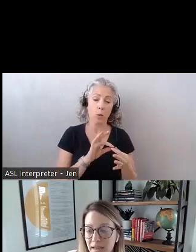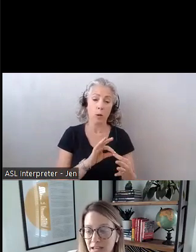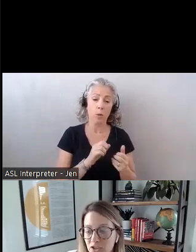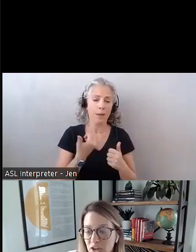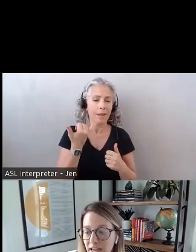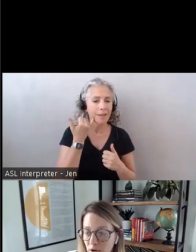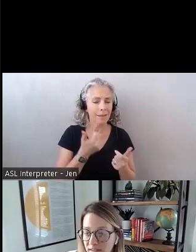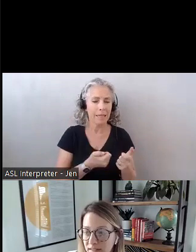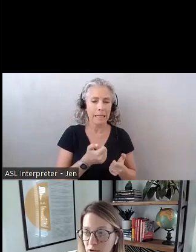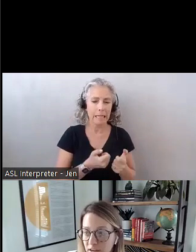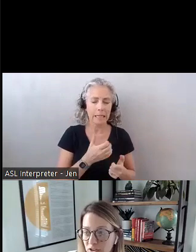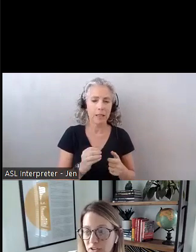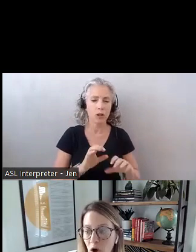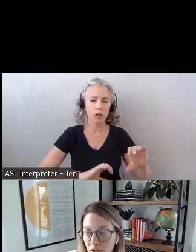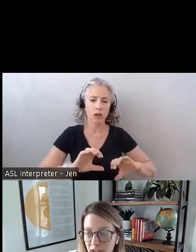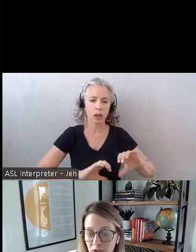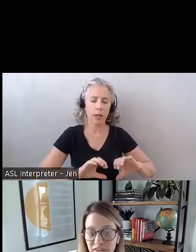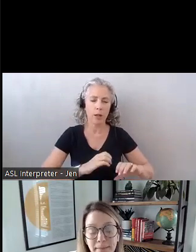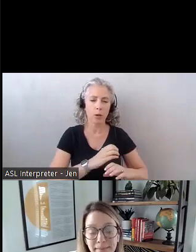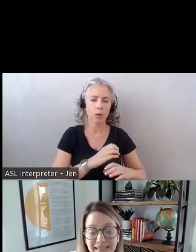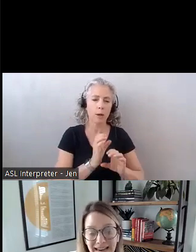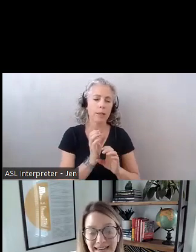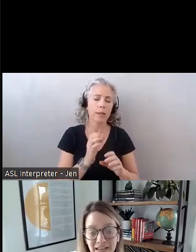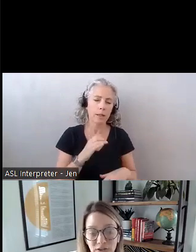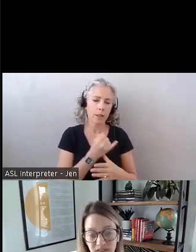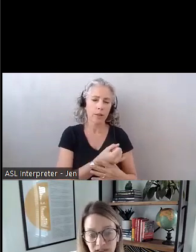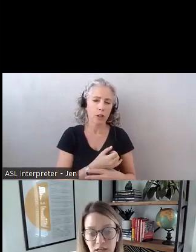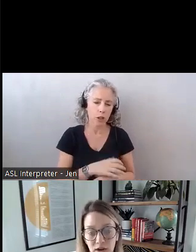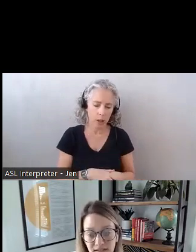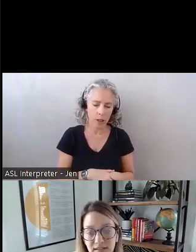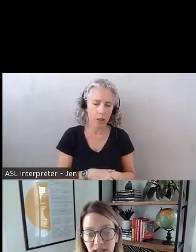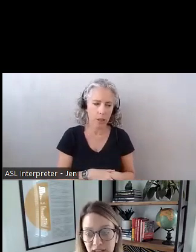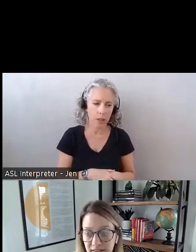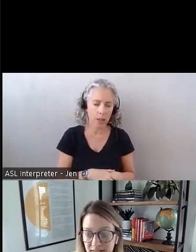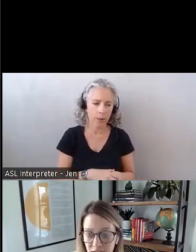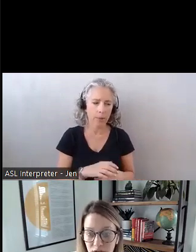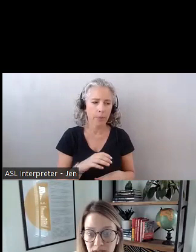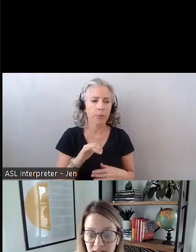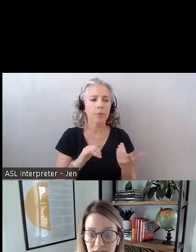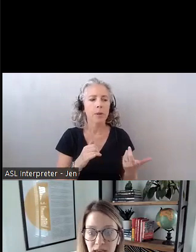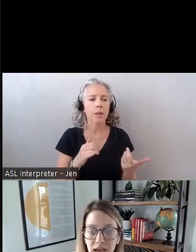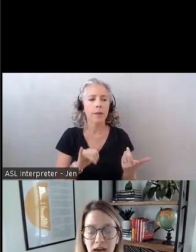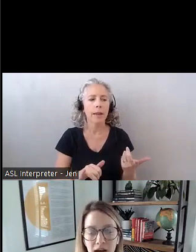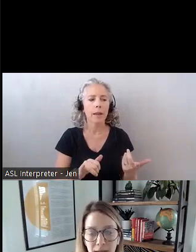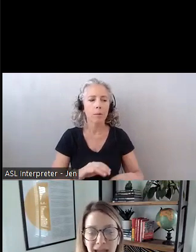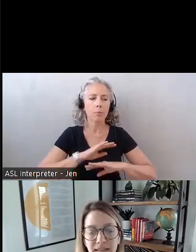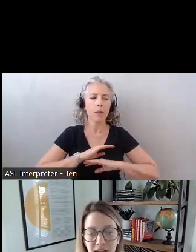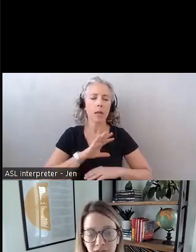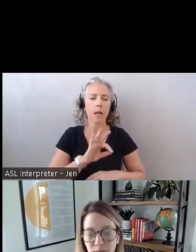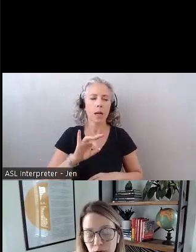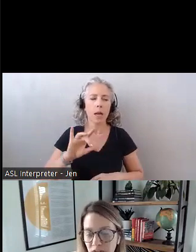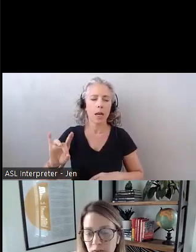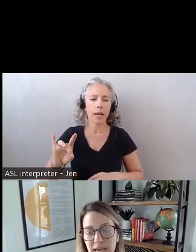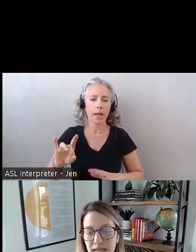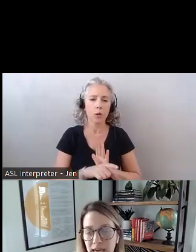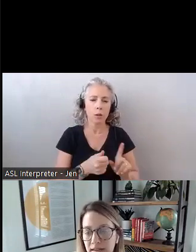text, and chat and crisis interventions and call centers that meet 988 suicide and crisis lifeline standards. And